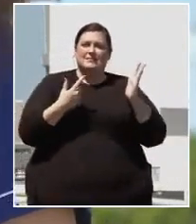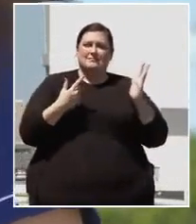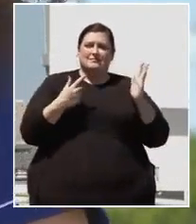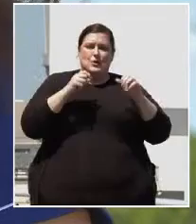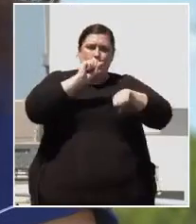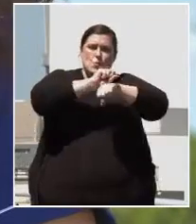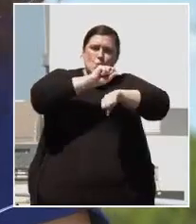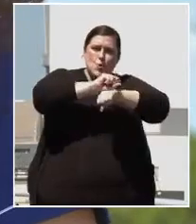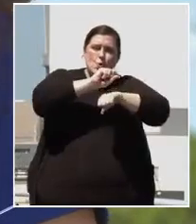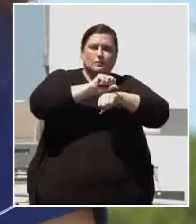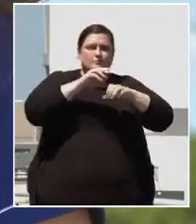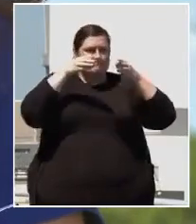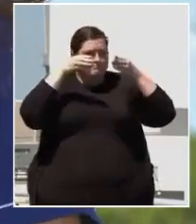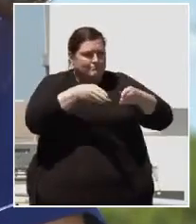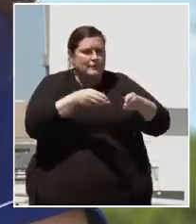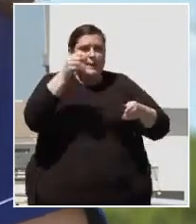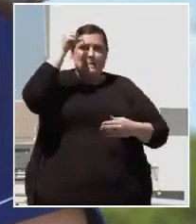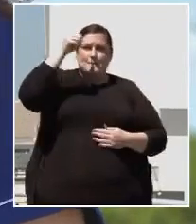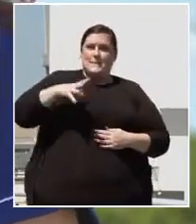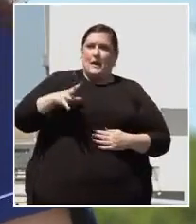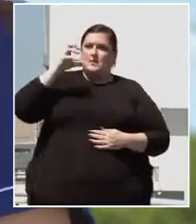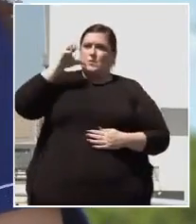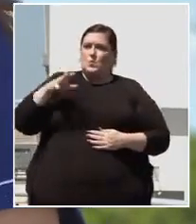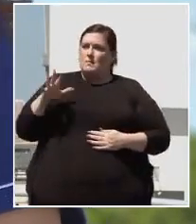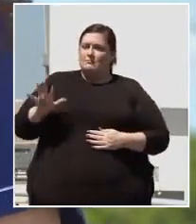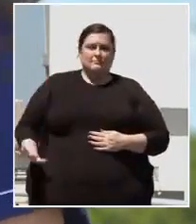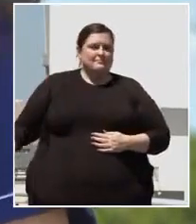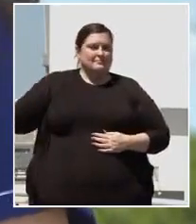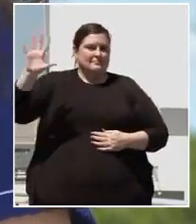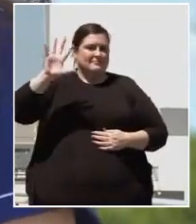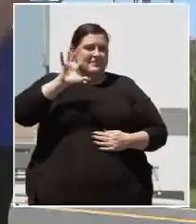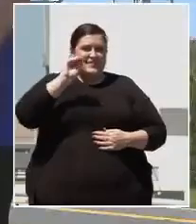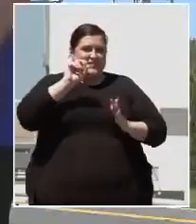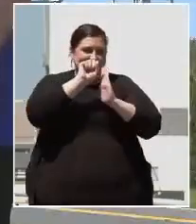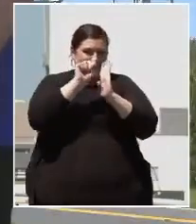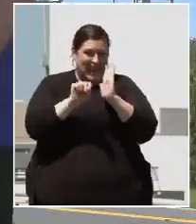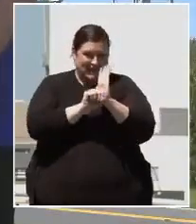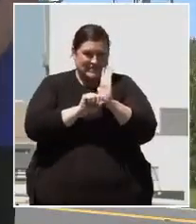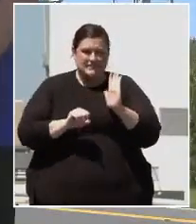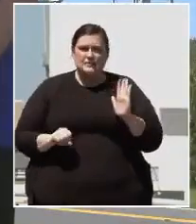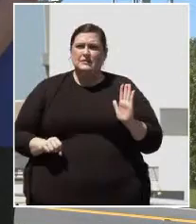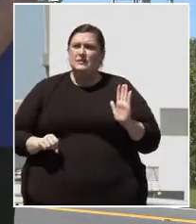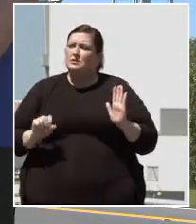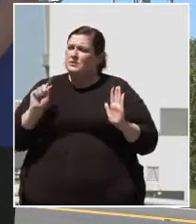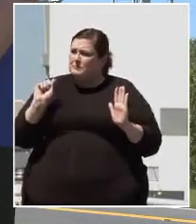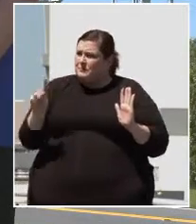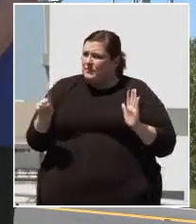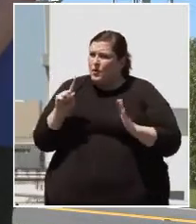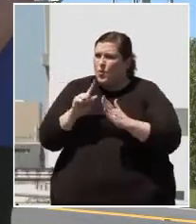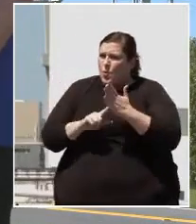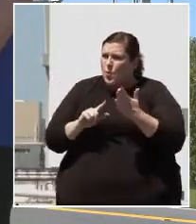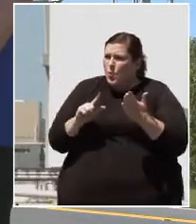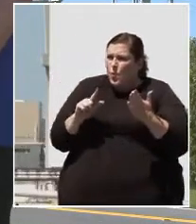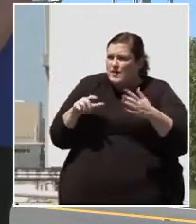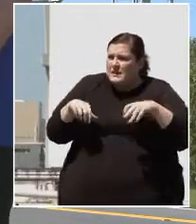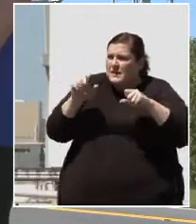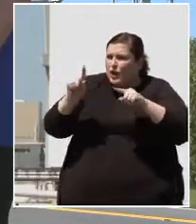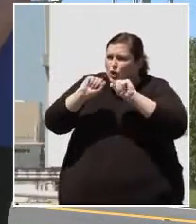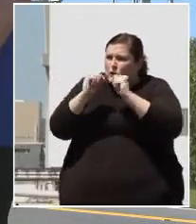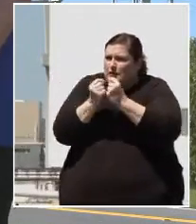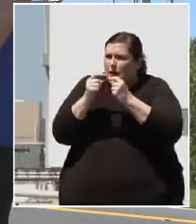the work and the dedication of men and women from all across our 50 states so what did it take for you and your team to get to